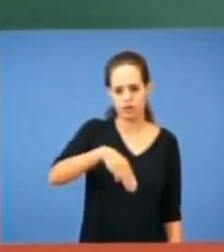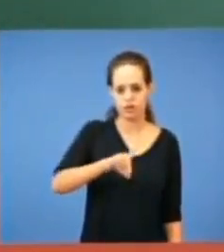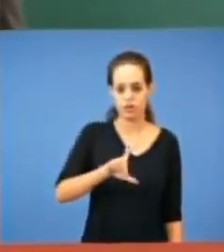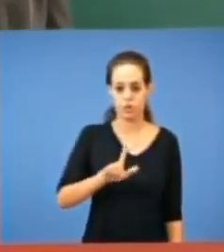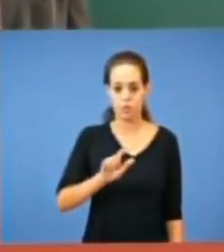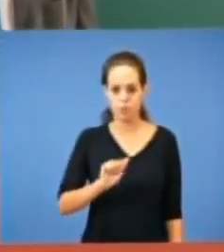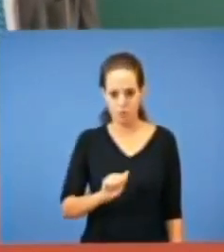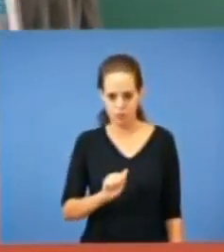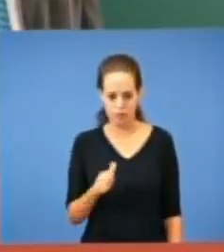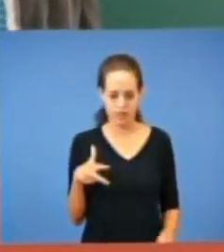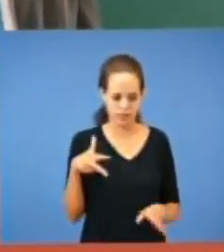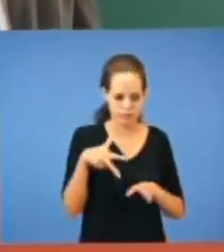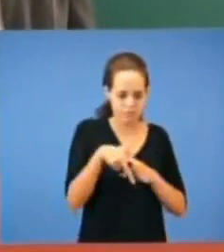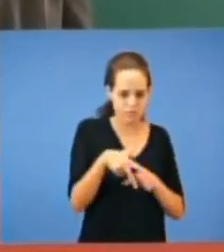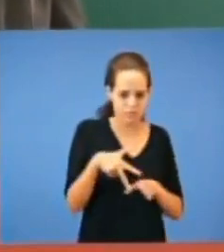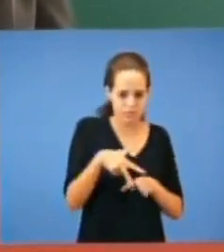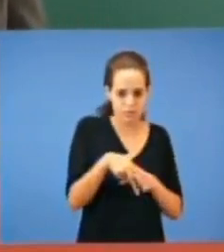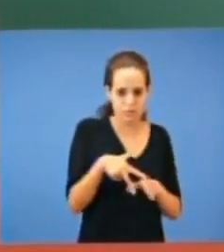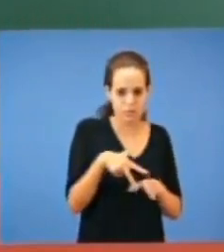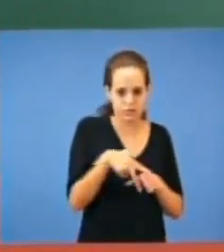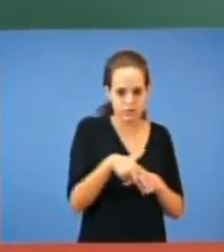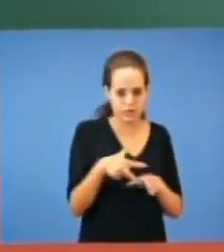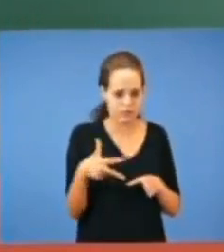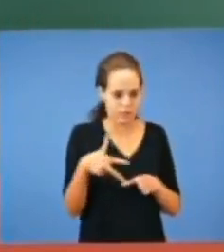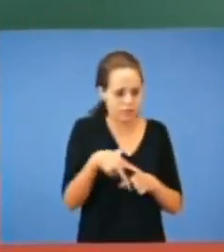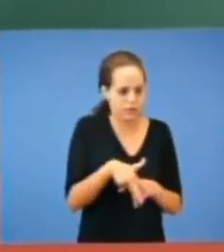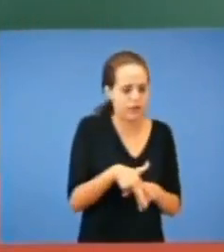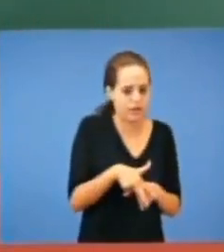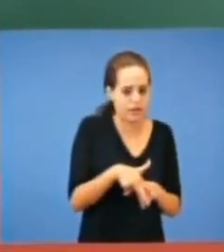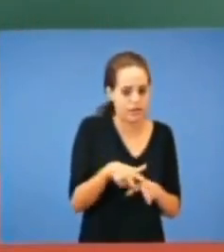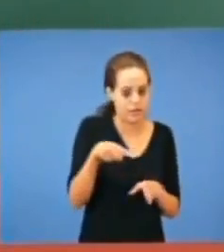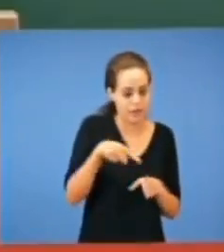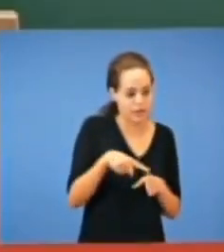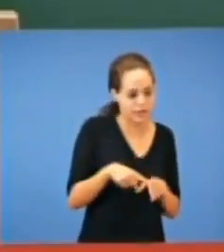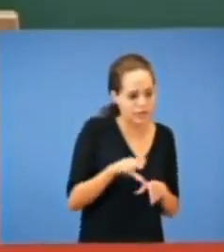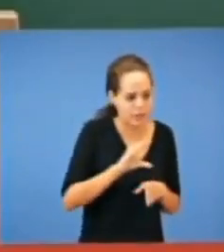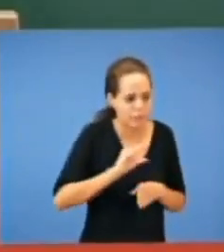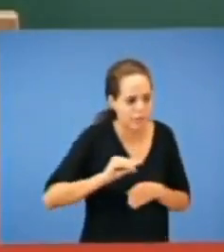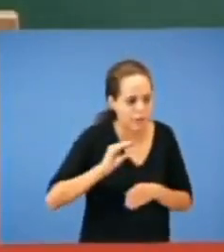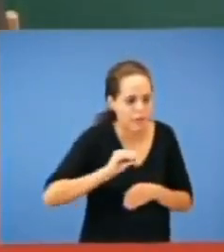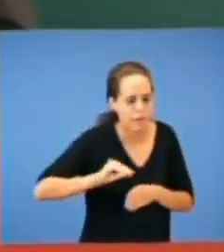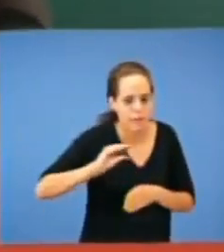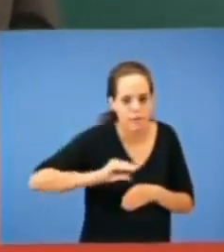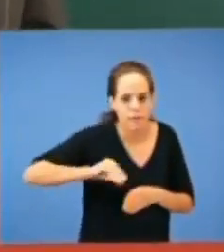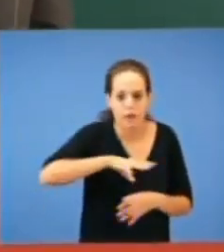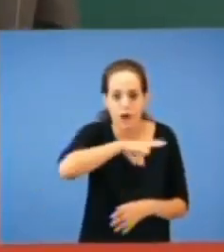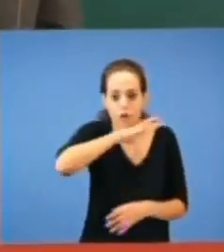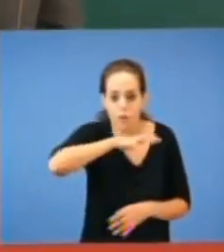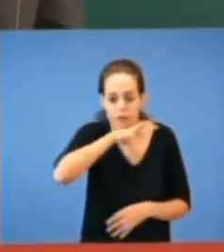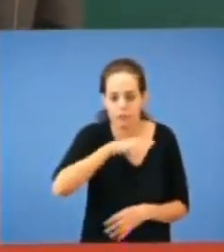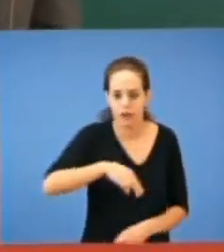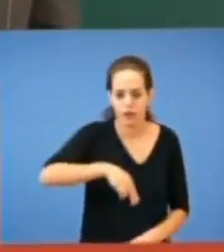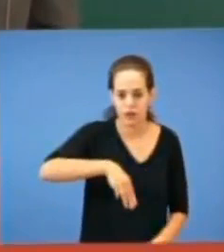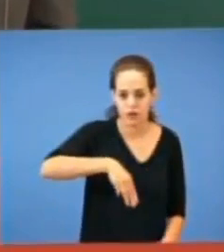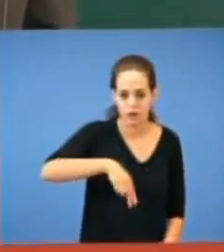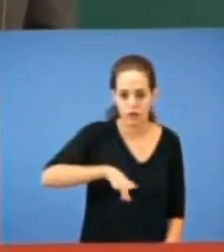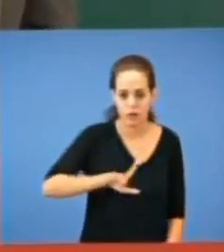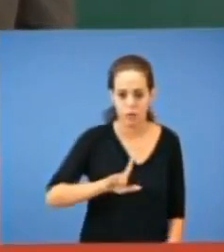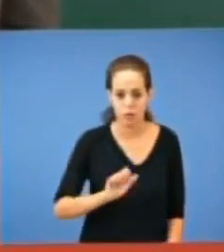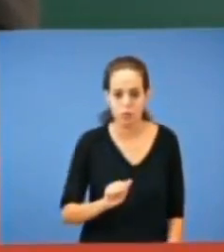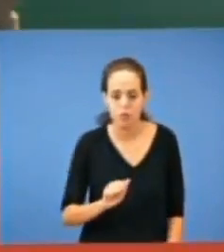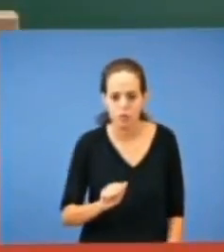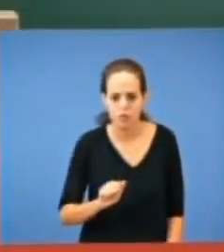was the donkey that was riding on spoke. Since he didn't